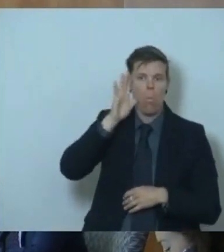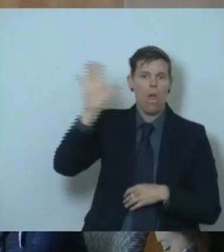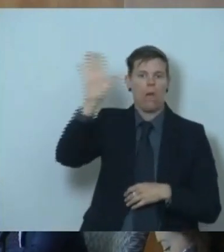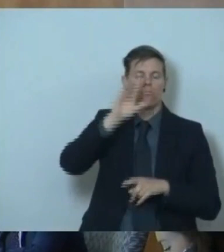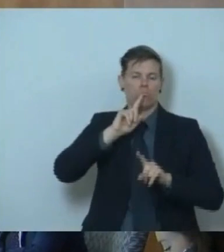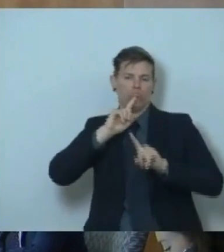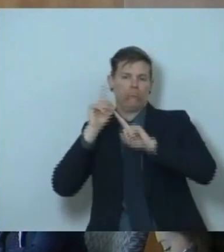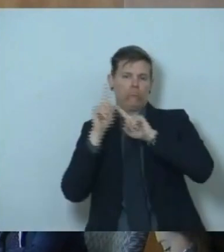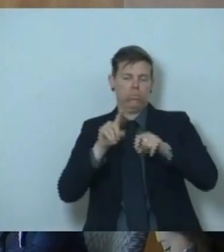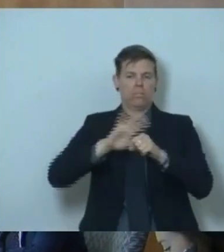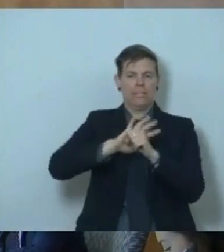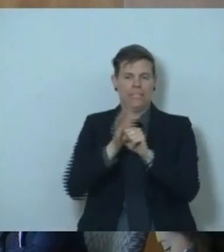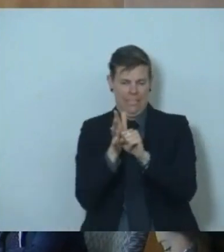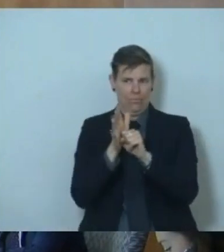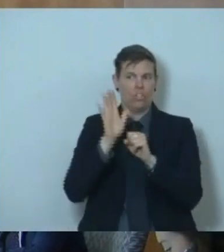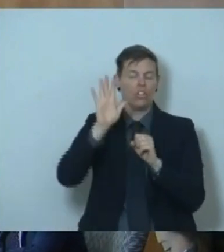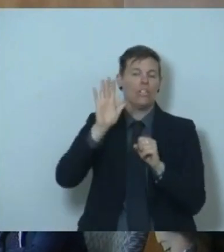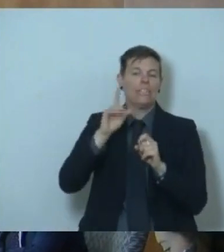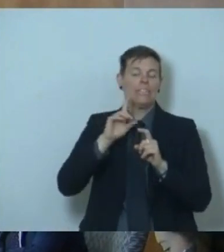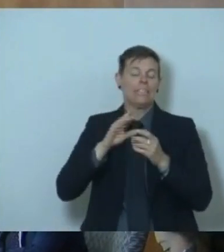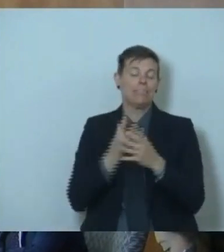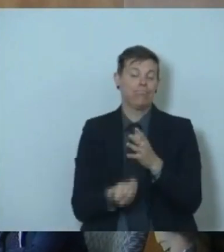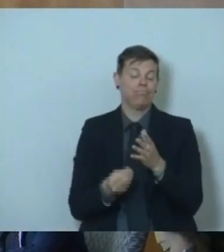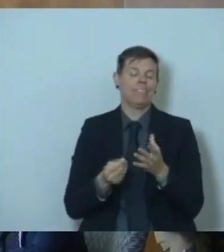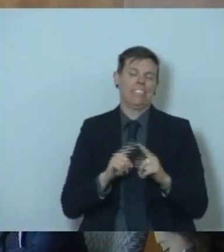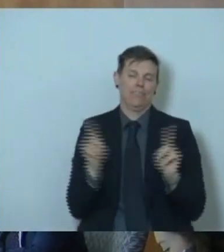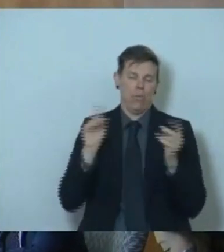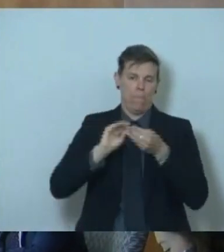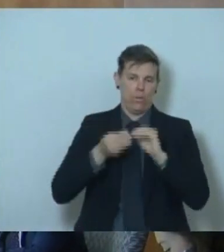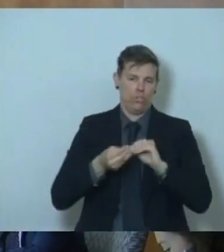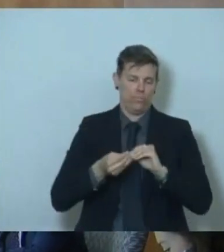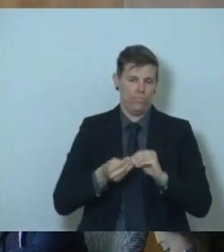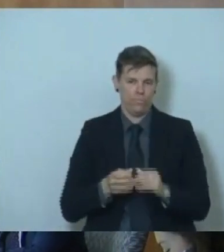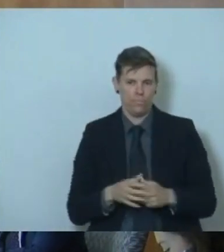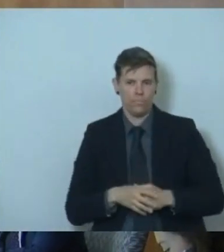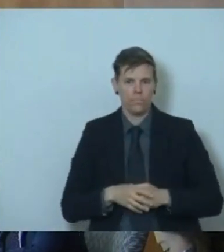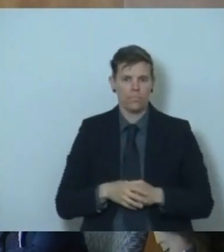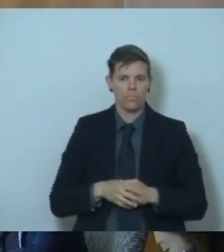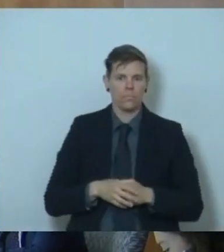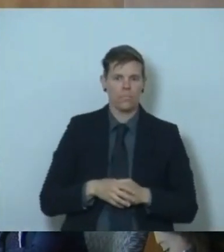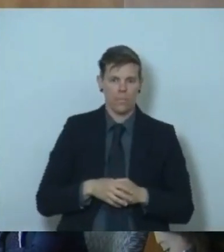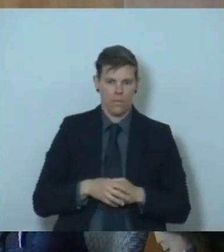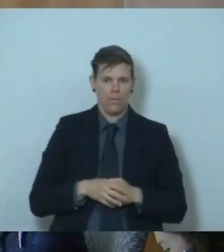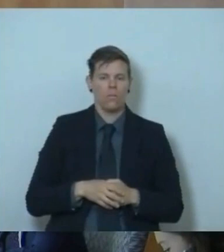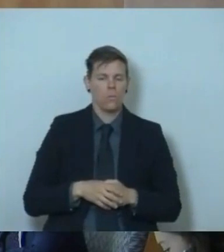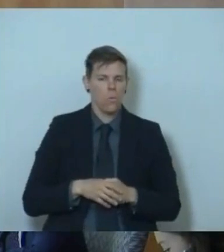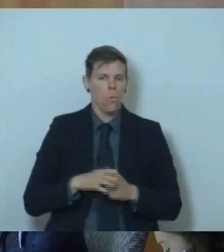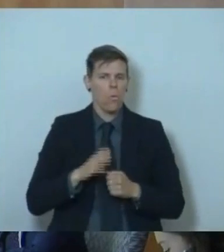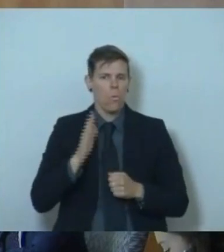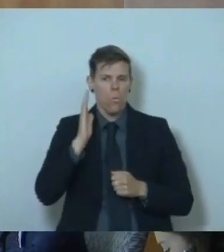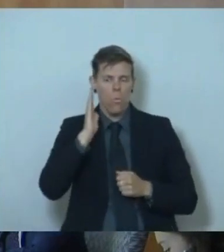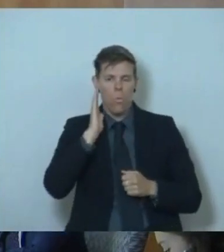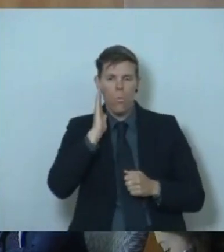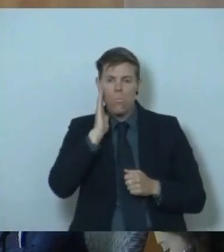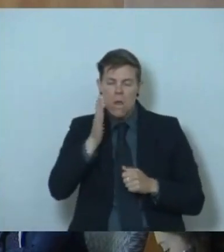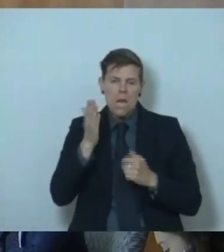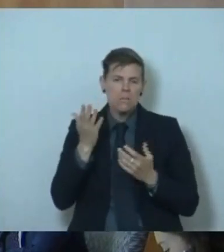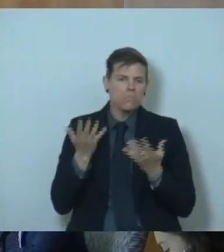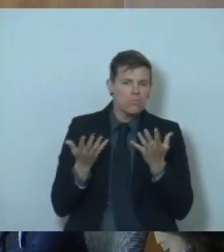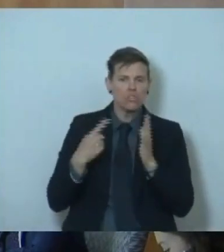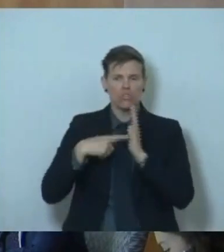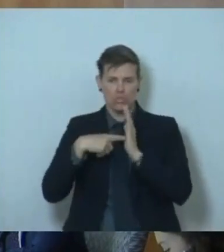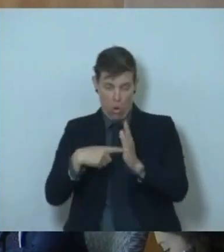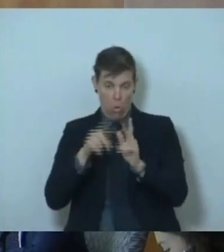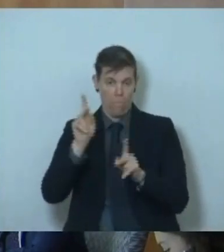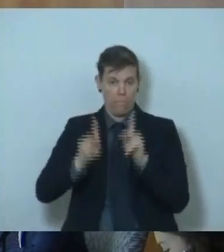between people dying with COVID-19 versus of COVID-19, and he attributed that discrepancy to federal reporting guidelines.